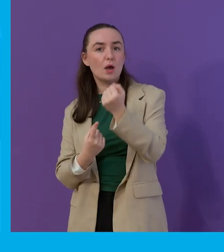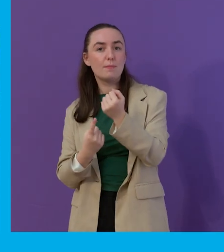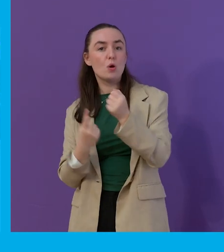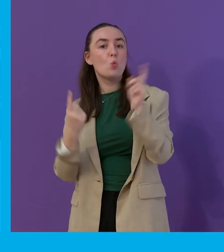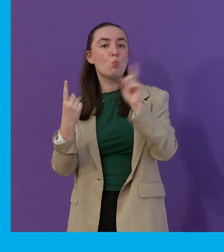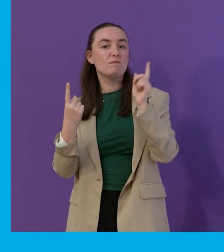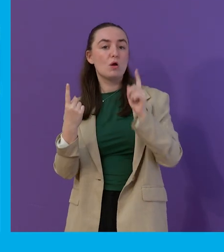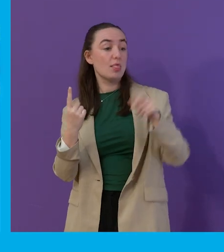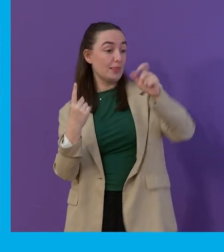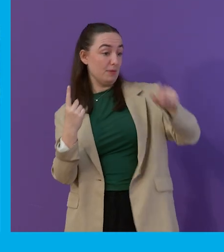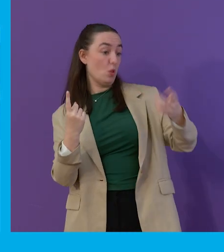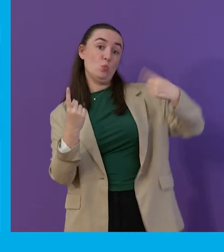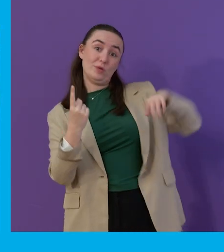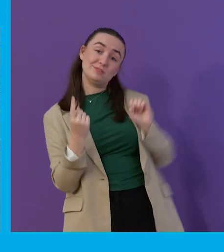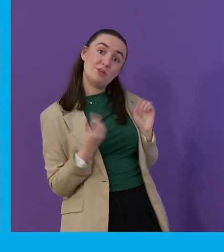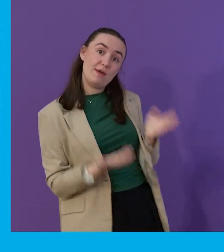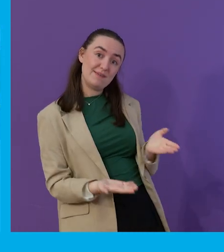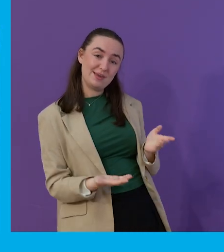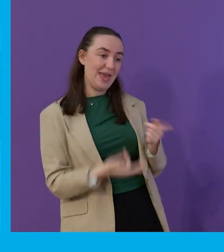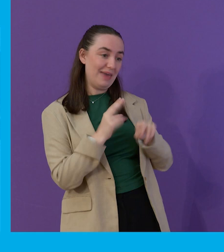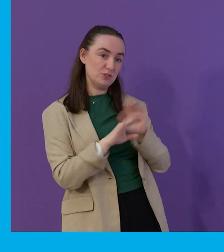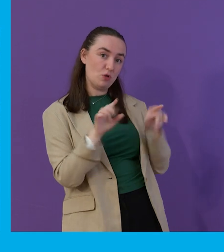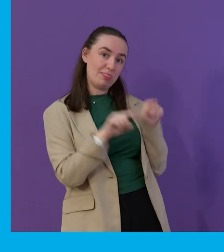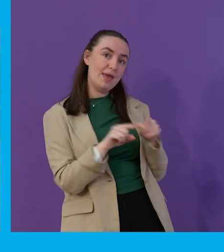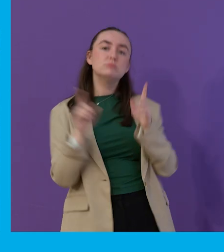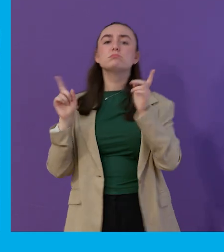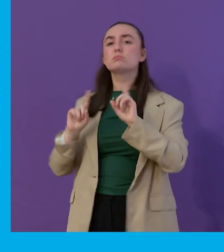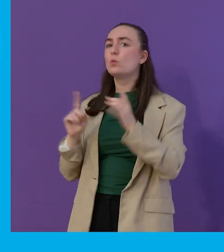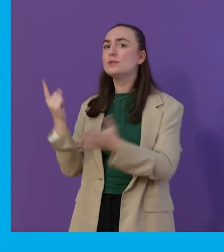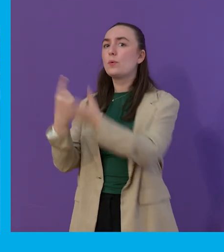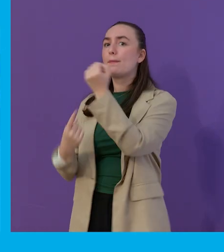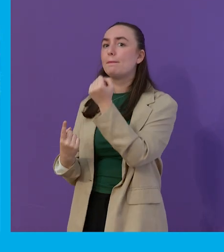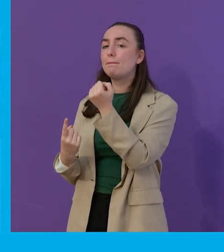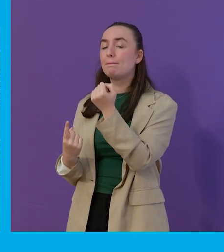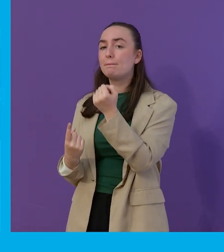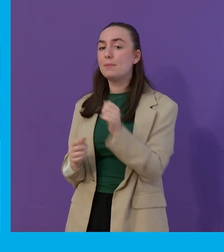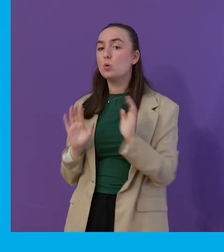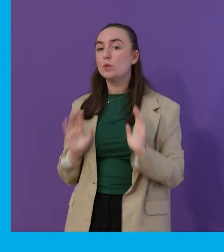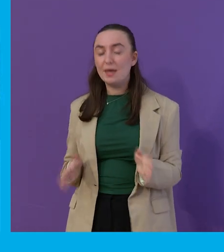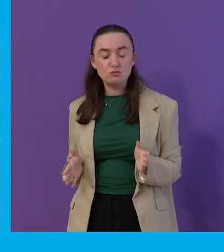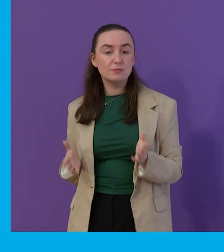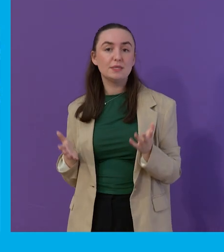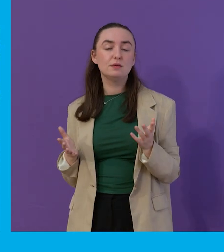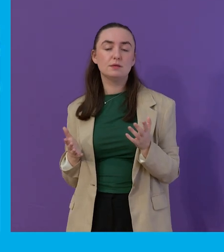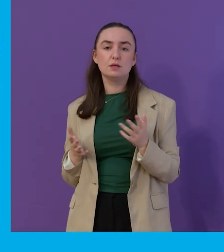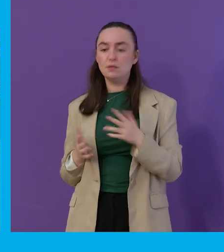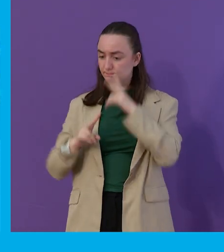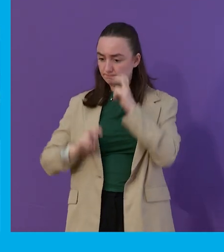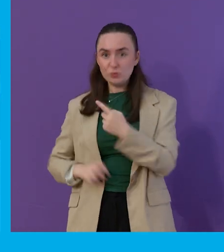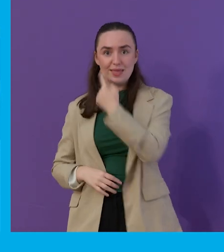and support? Or is it not? And if it's not, where is it failing? And let's be dispassionate about that. Let's be driven by evidence. Let's be driven